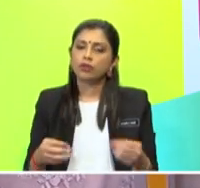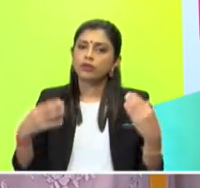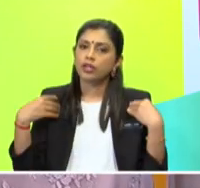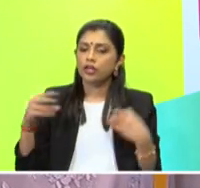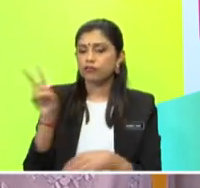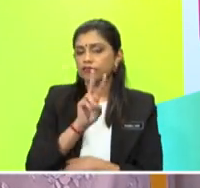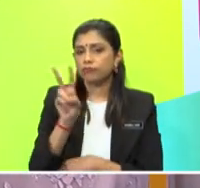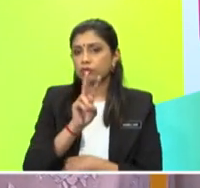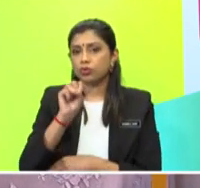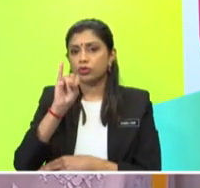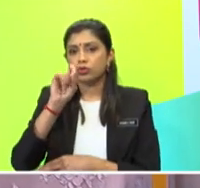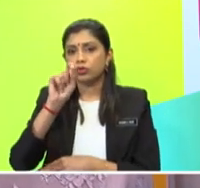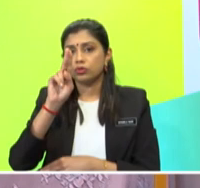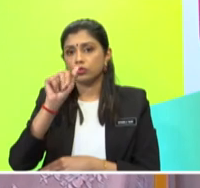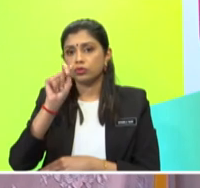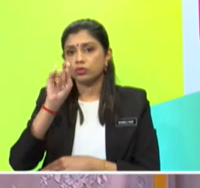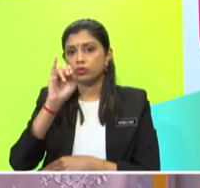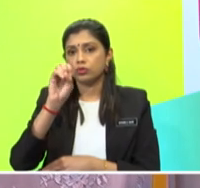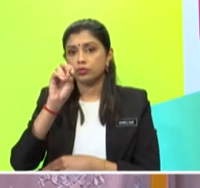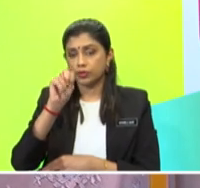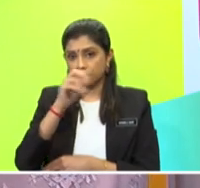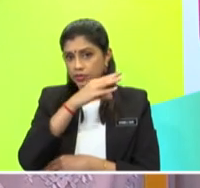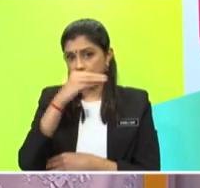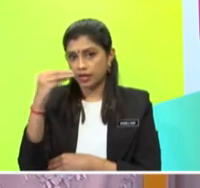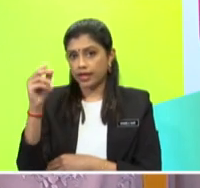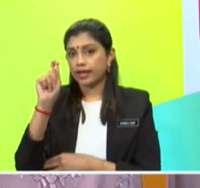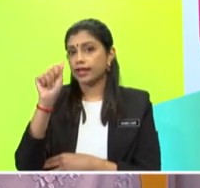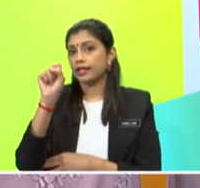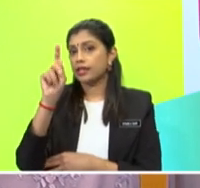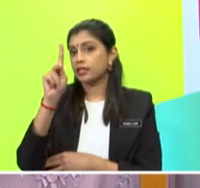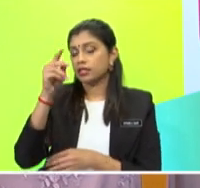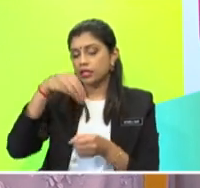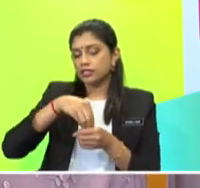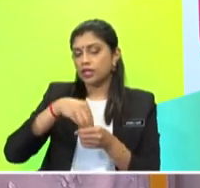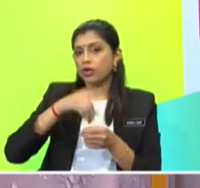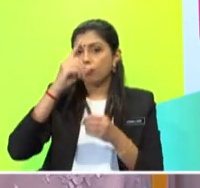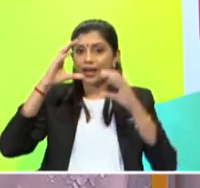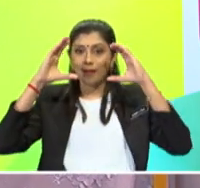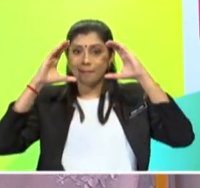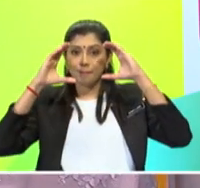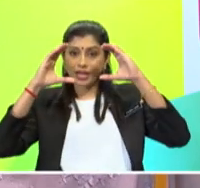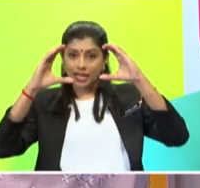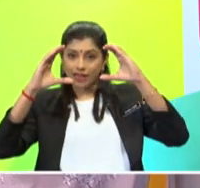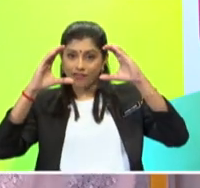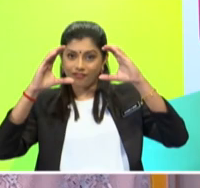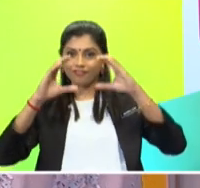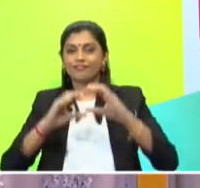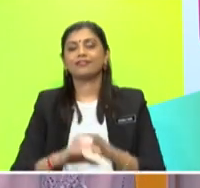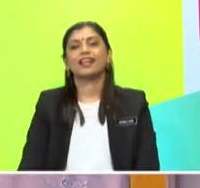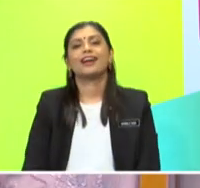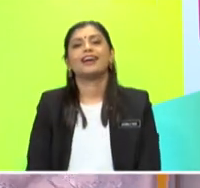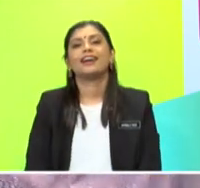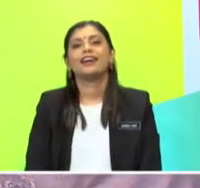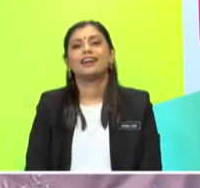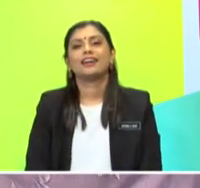and also task in one paragraph. So I hope everyone out there, you